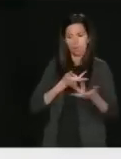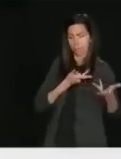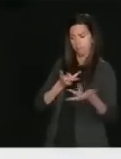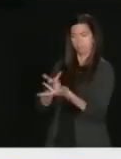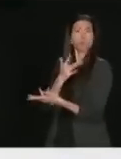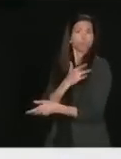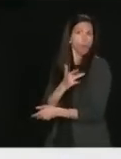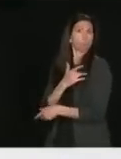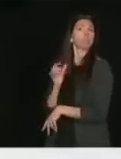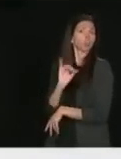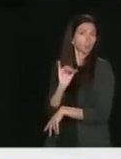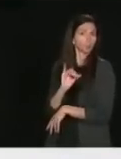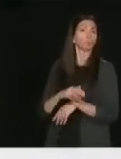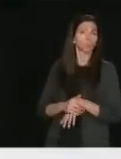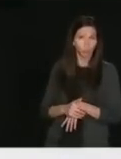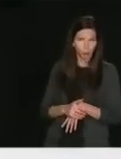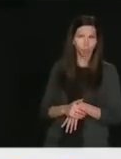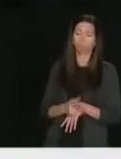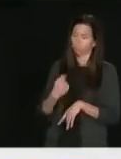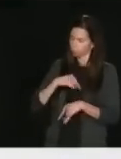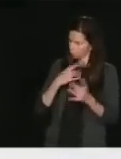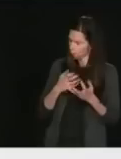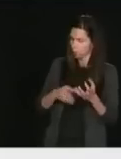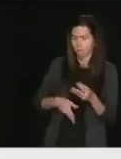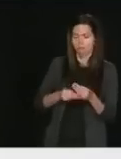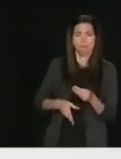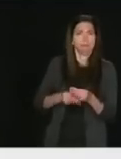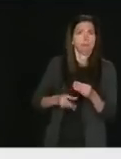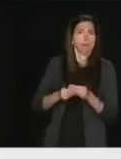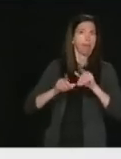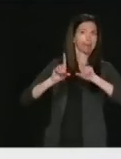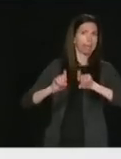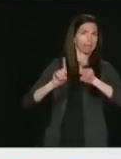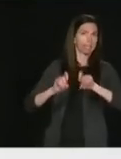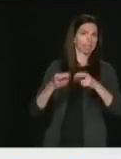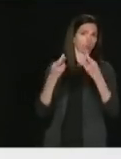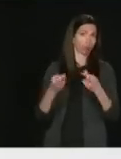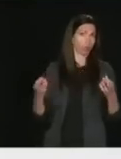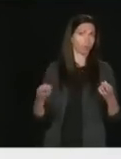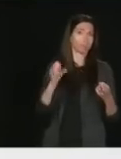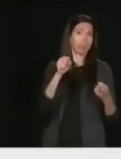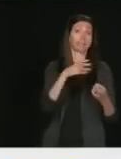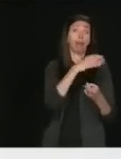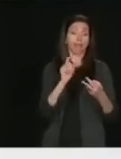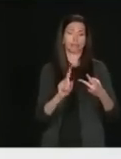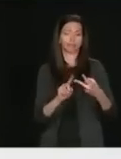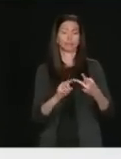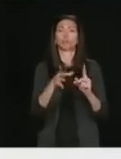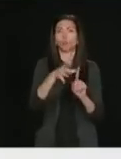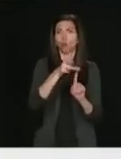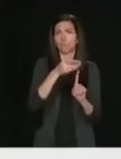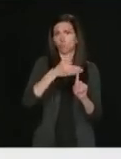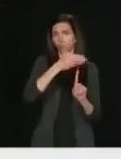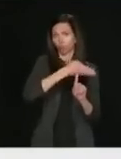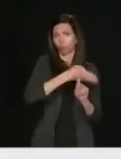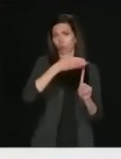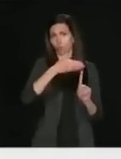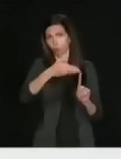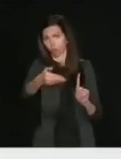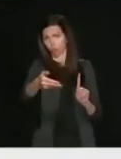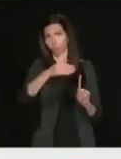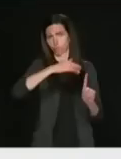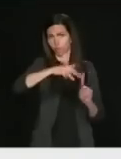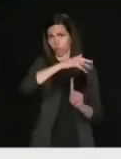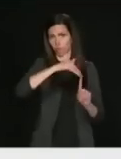on ramping up massively our testing and our contact tracing. Okay. Nous savons que